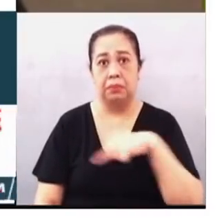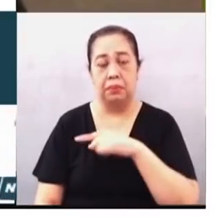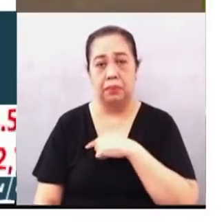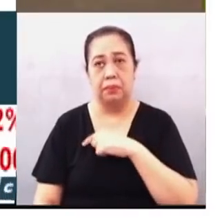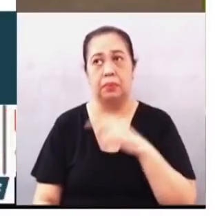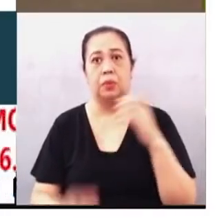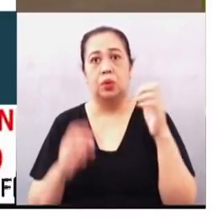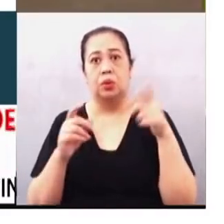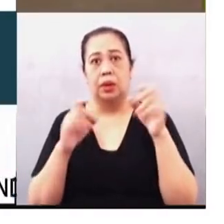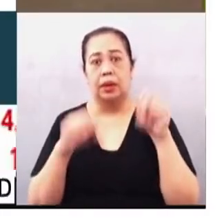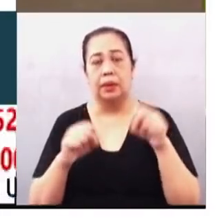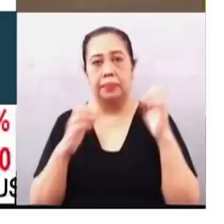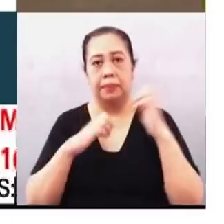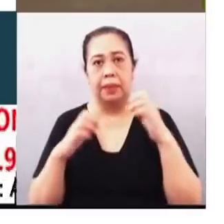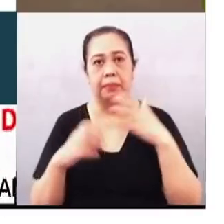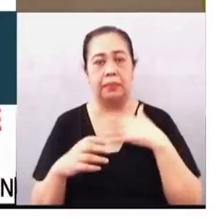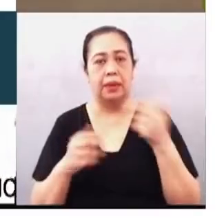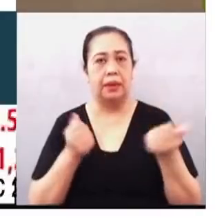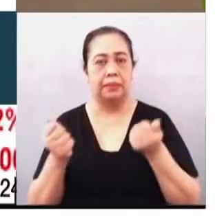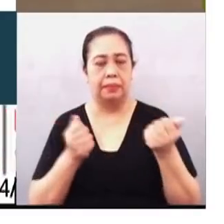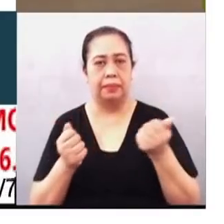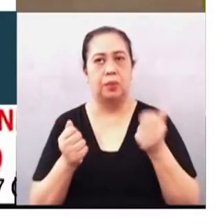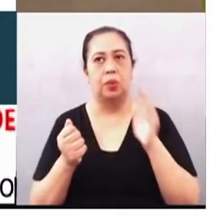my administration will be